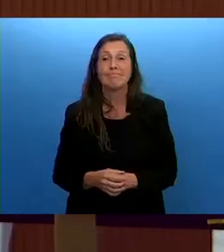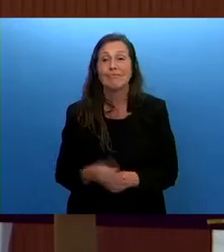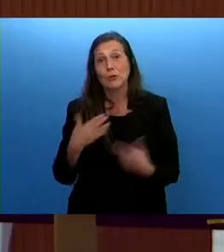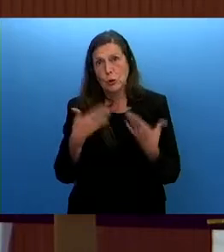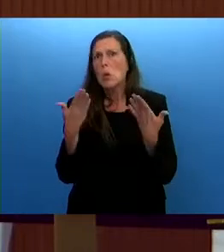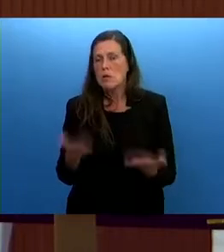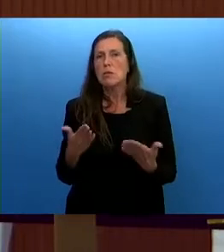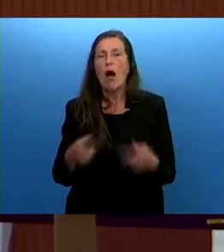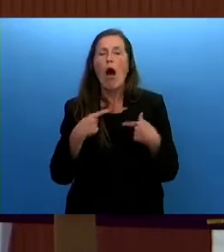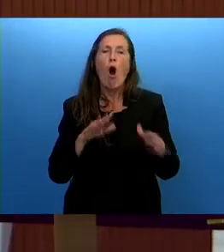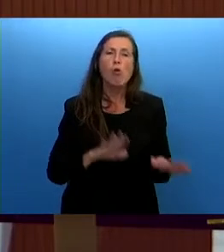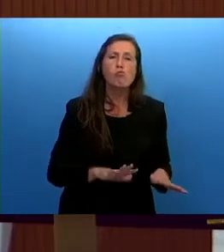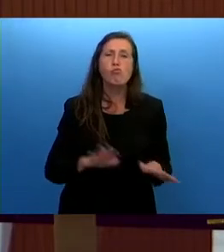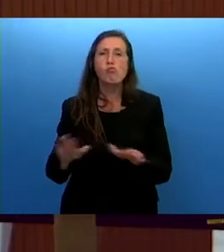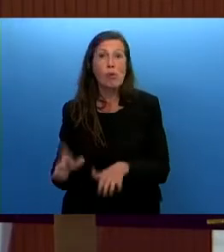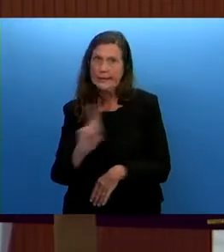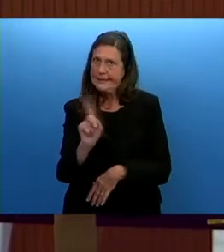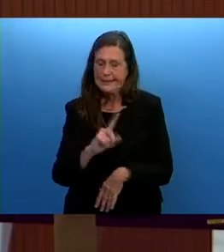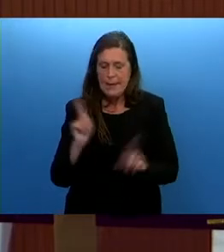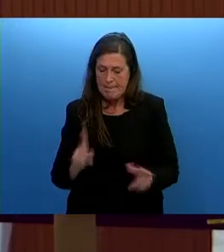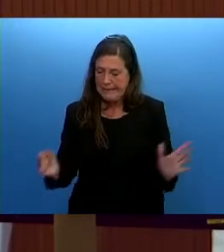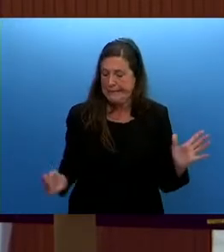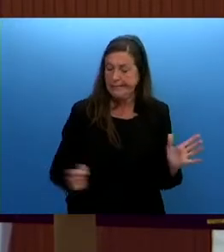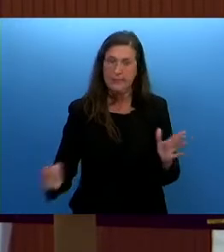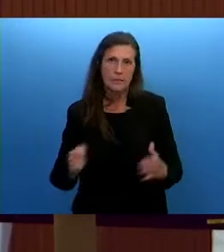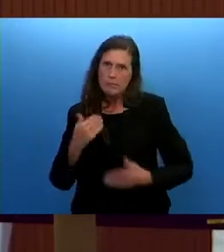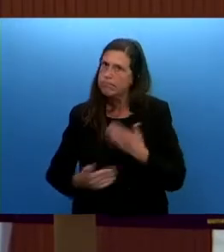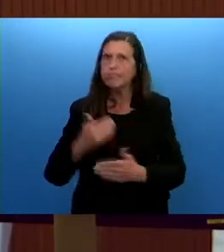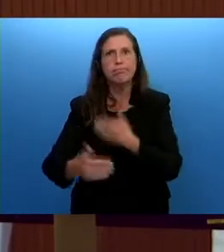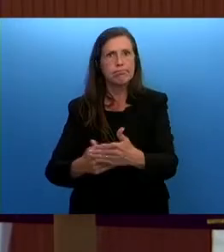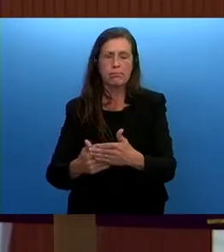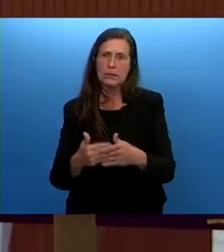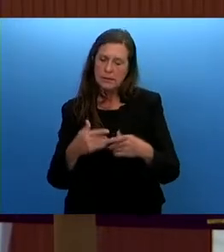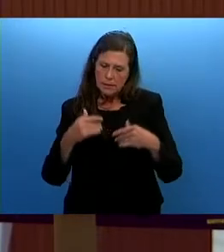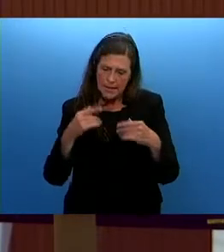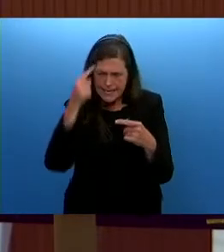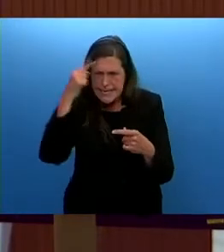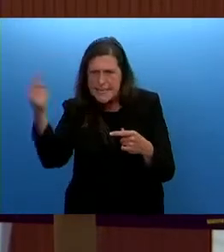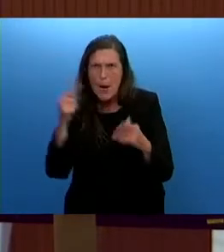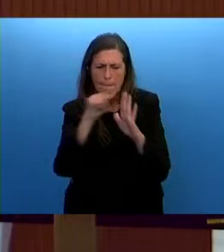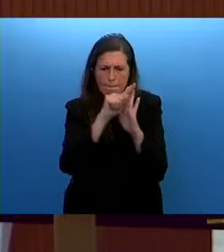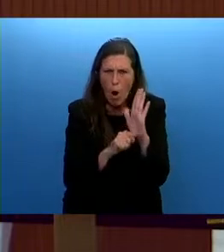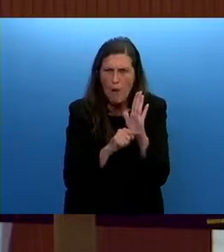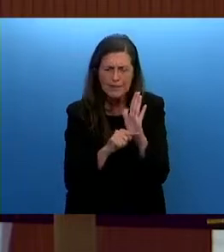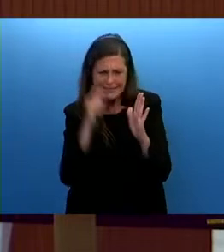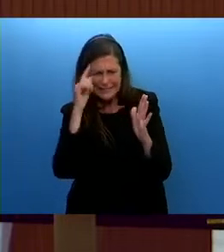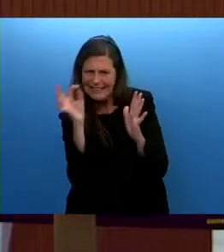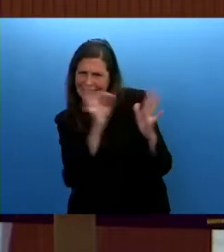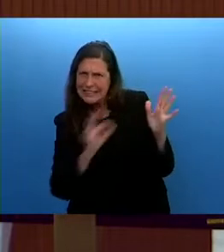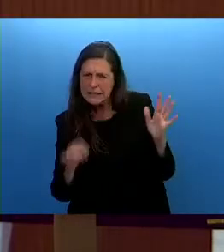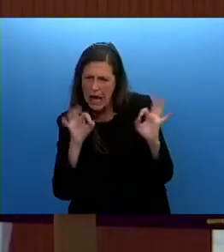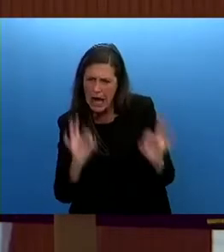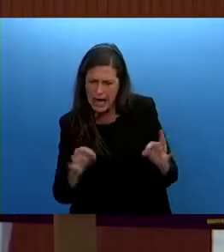accelerate every stage of disaster risk reduction, including designing policies, developing inclusive early warning